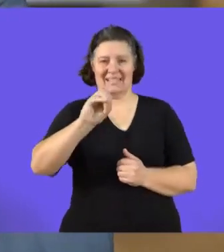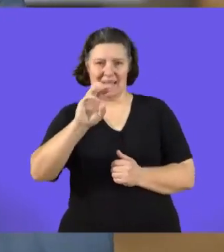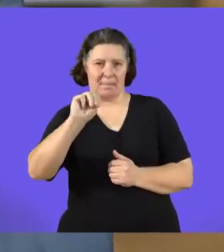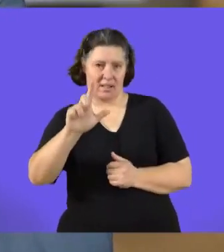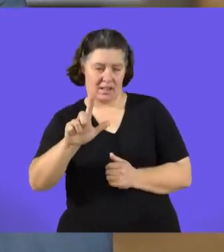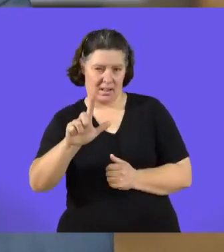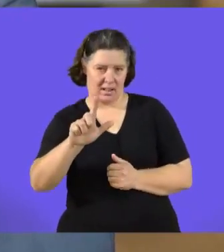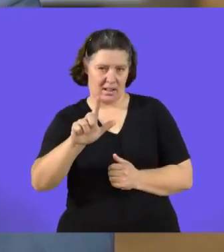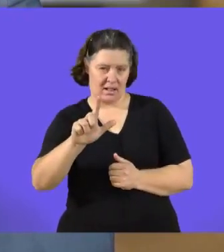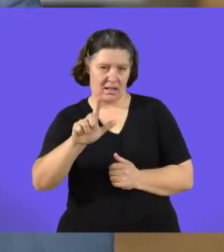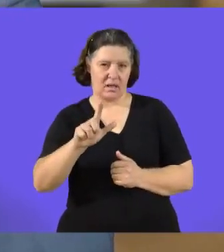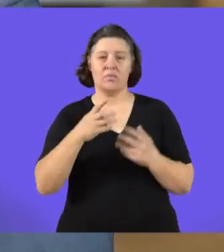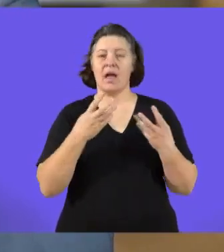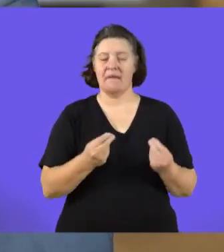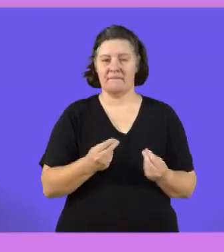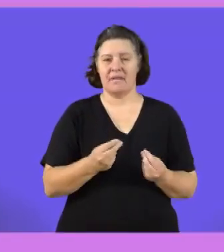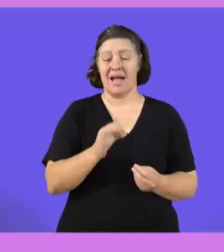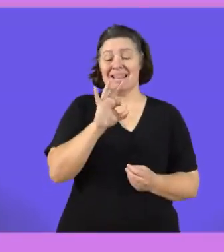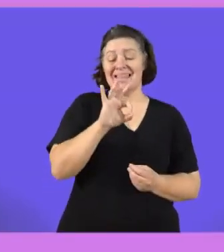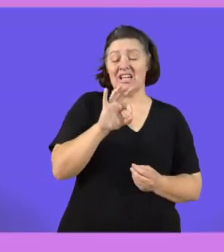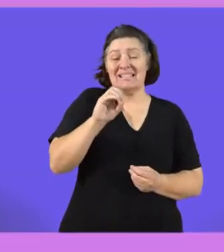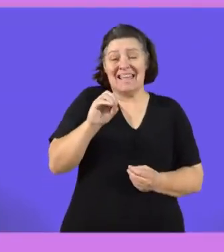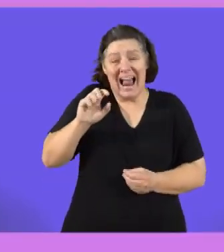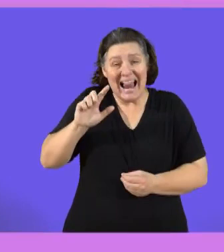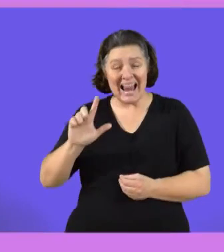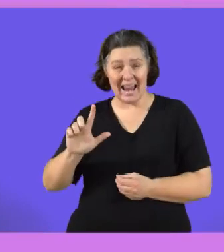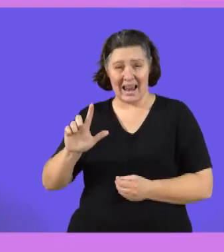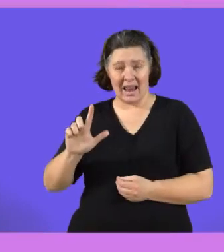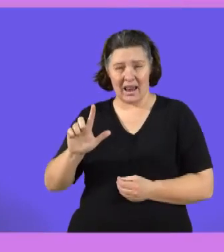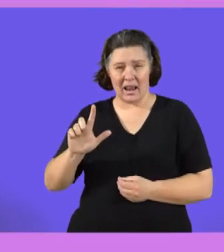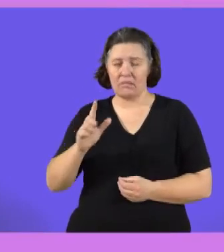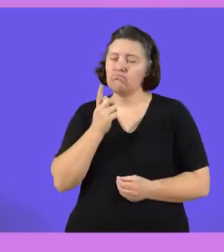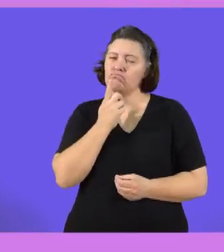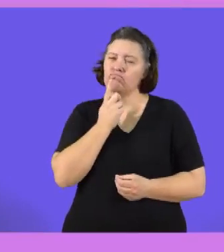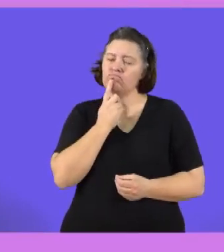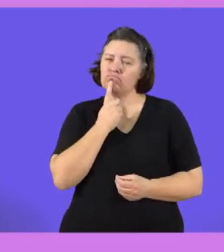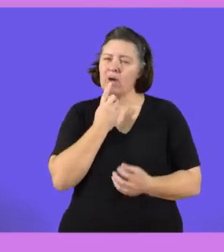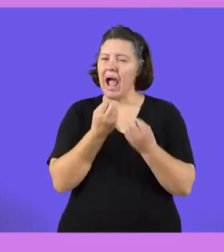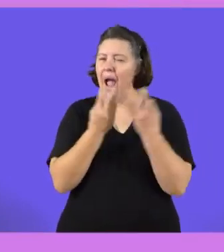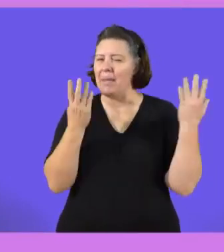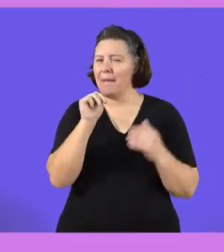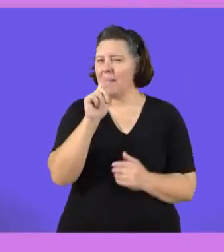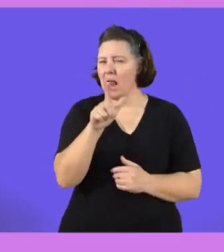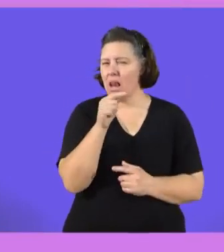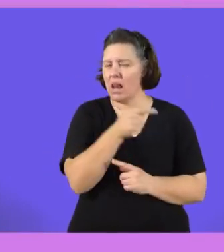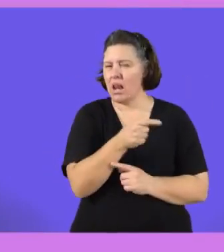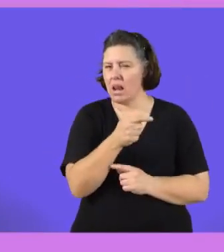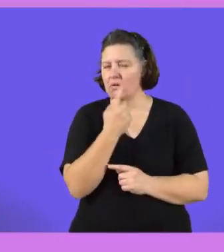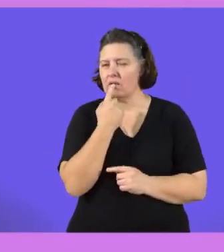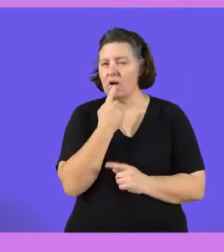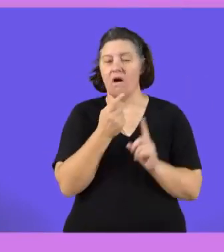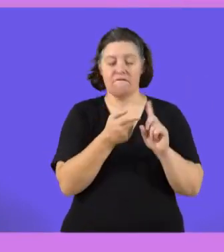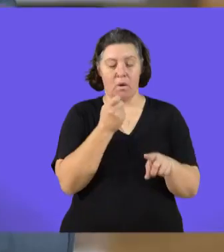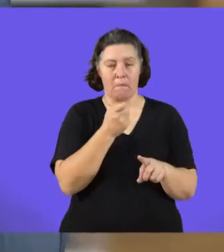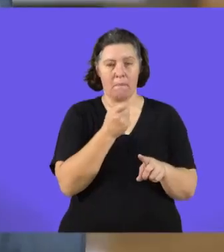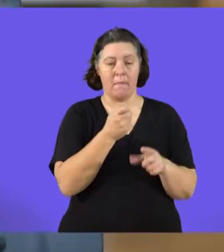250 milliliters. So now I have 30 liters. Now, first of all, I must decide how many milliliters is that. So I'm going to